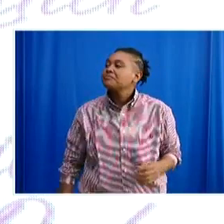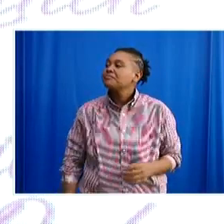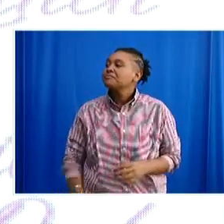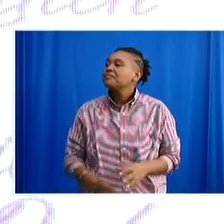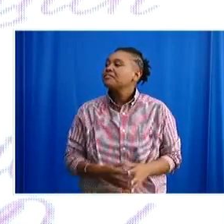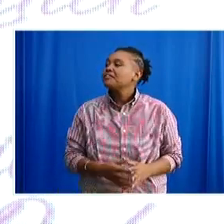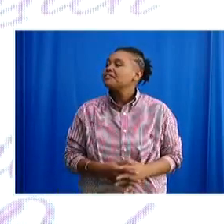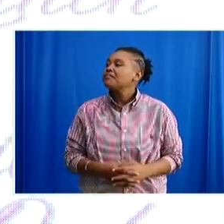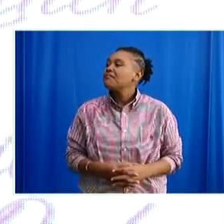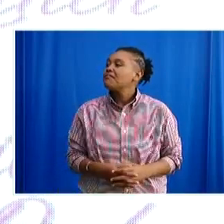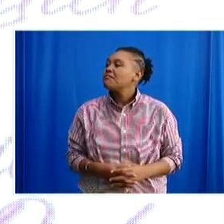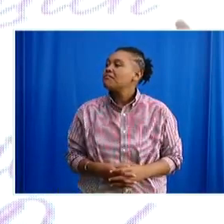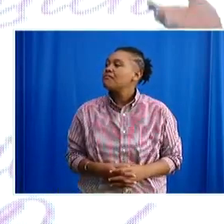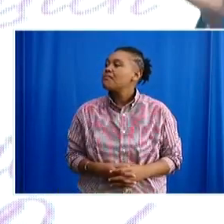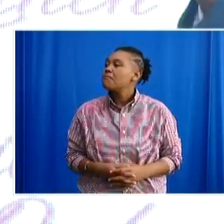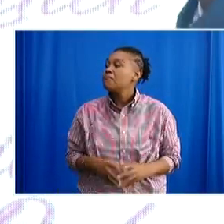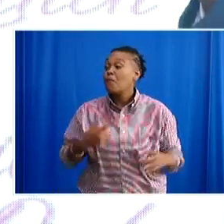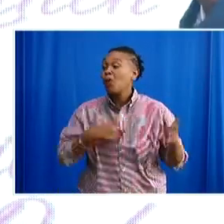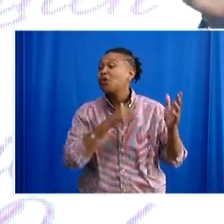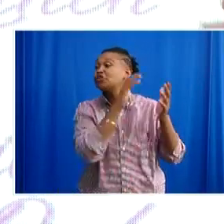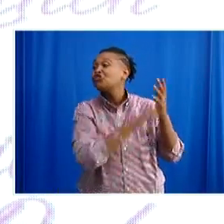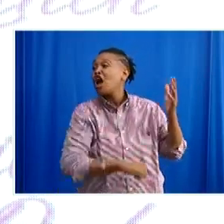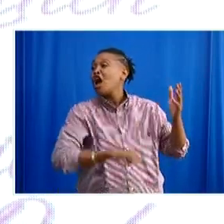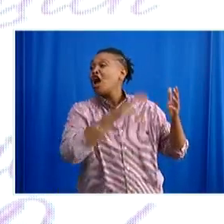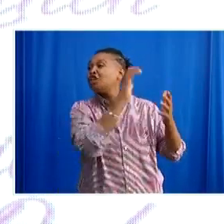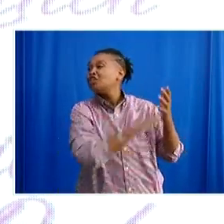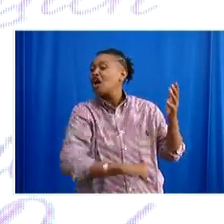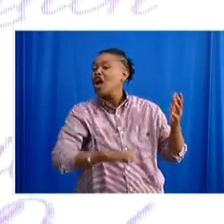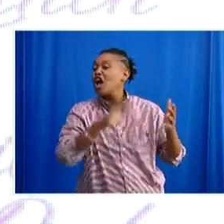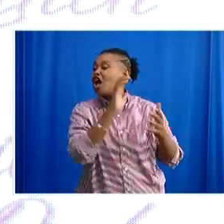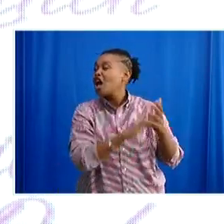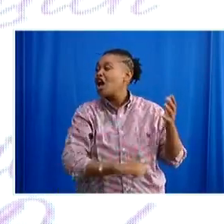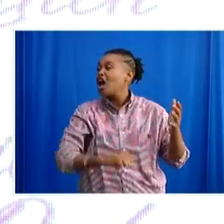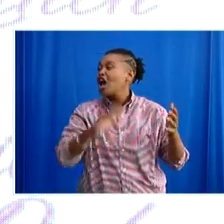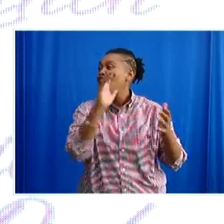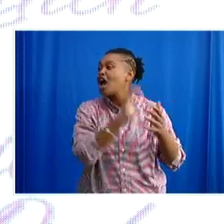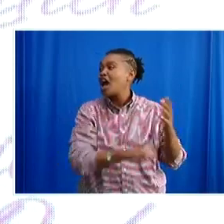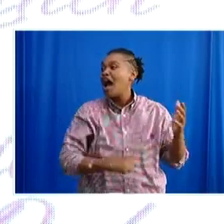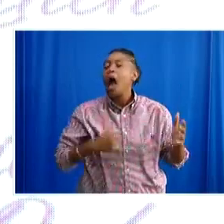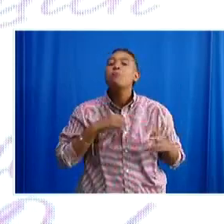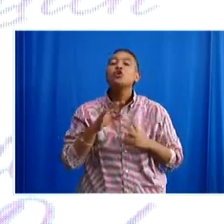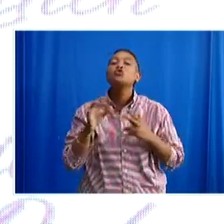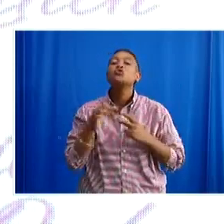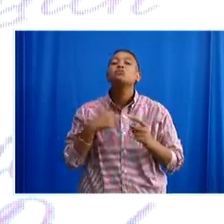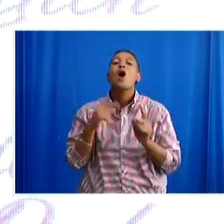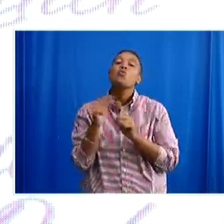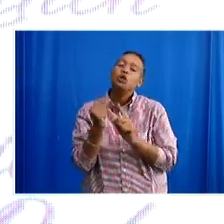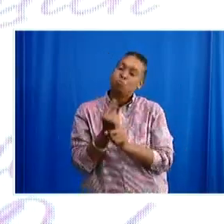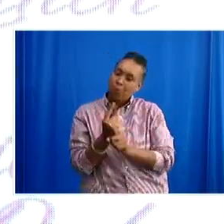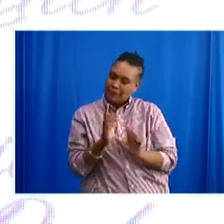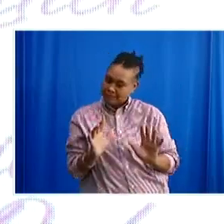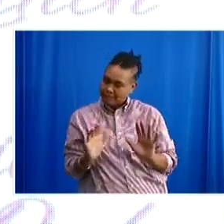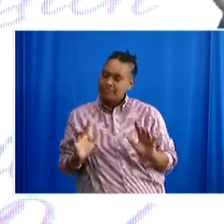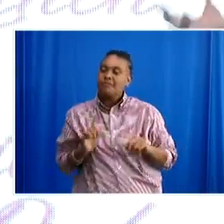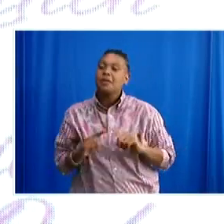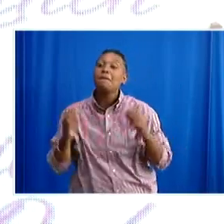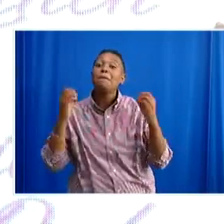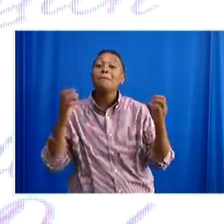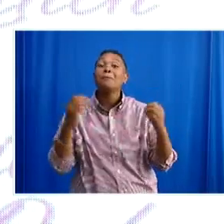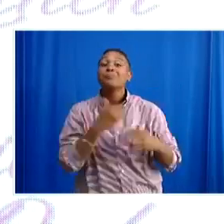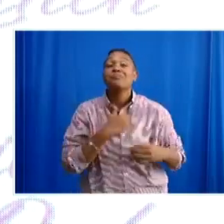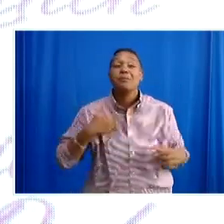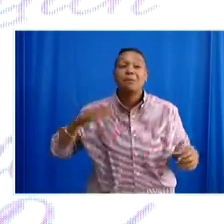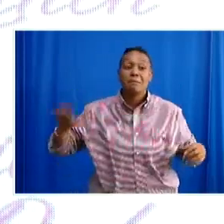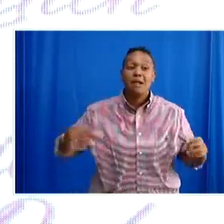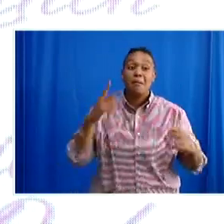we have drawn on, and choose my words carefully, but many members of Parliament on both sides